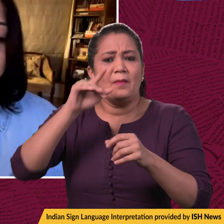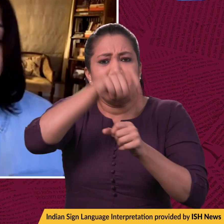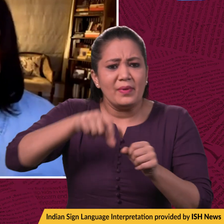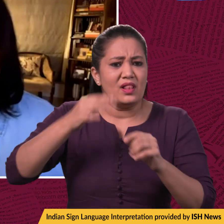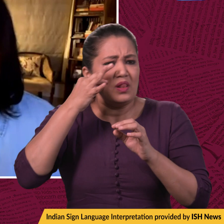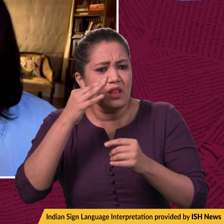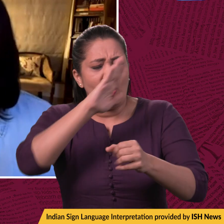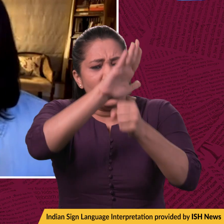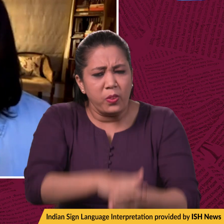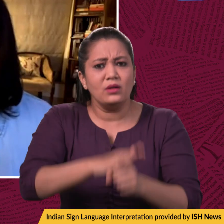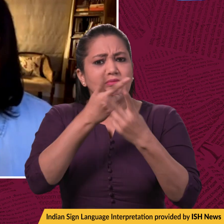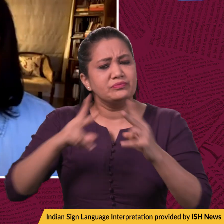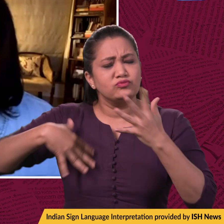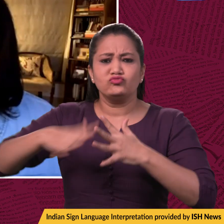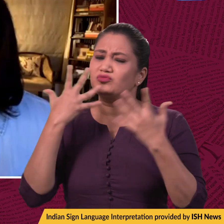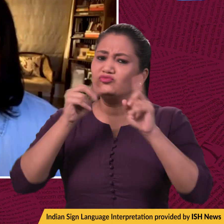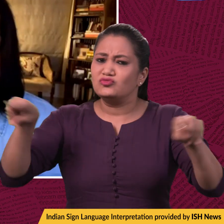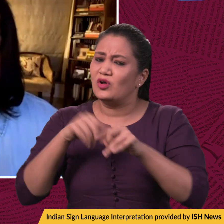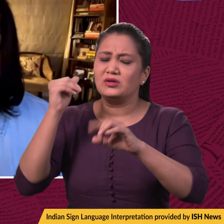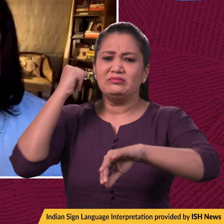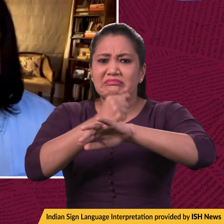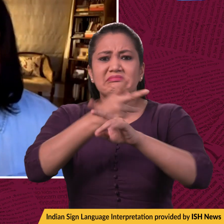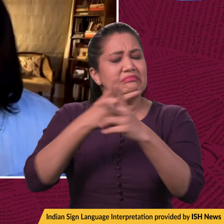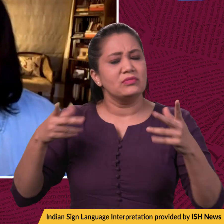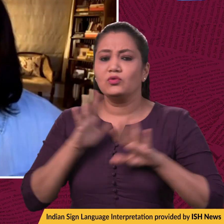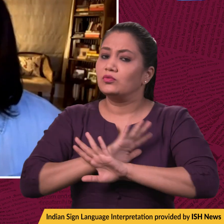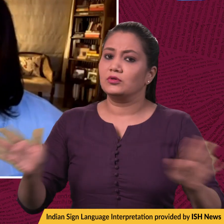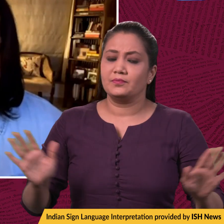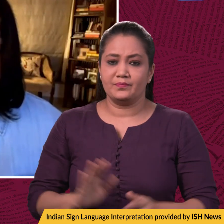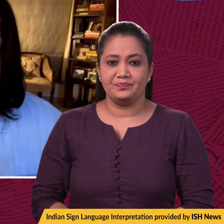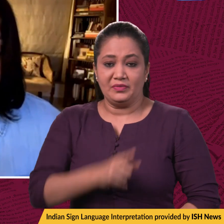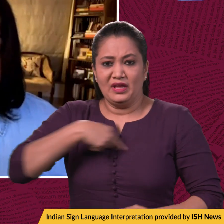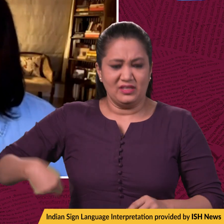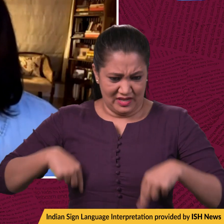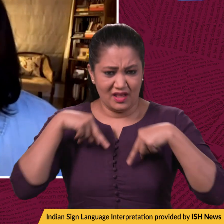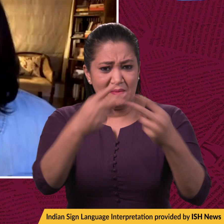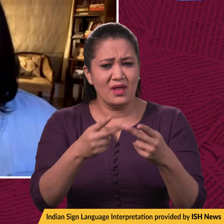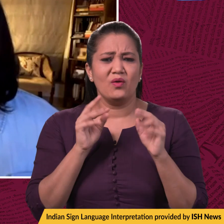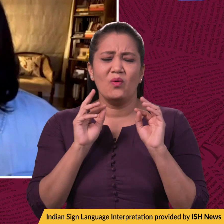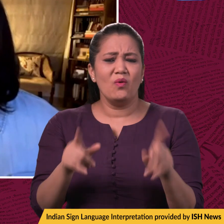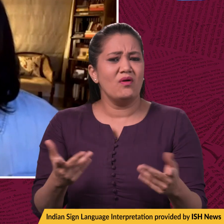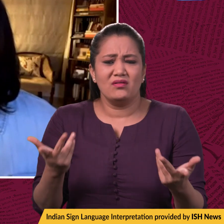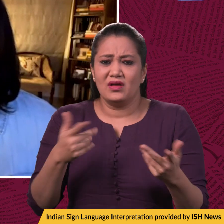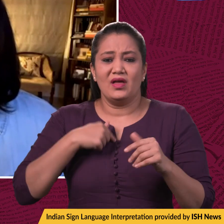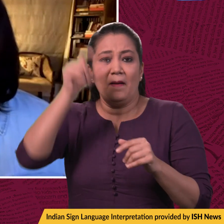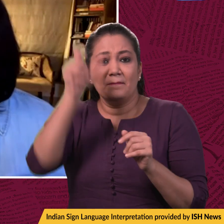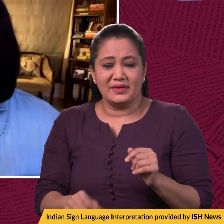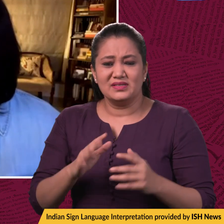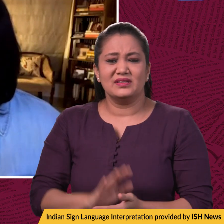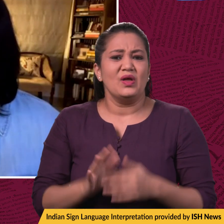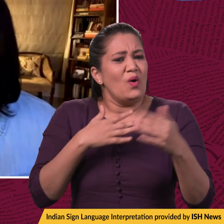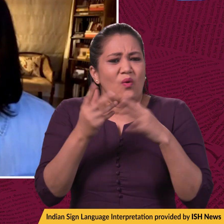humanity and other human rights abuses, end quote. China's reaction to this, China's Washington embassy has called this